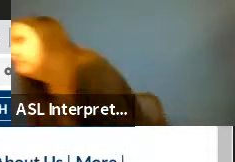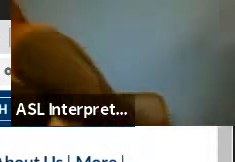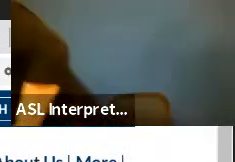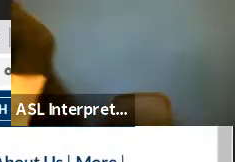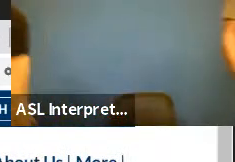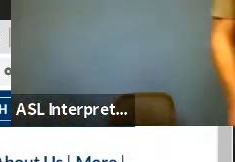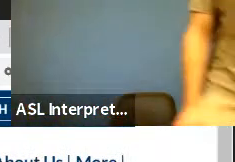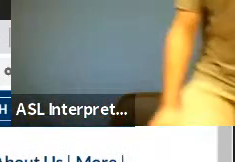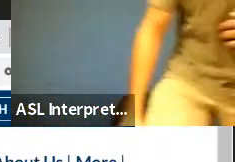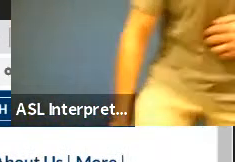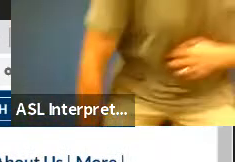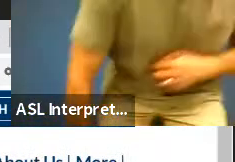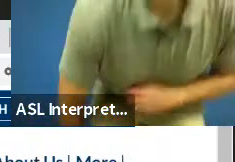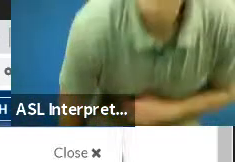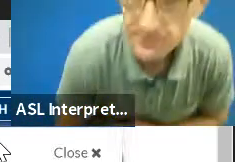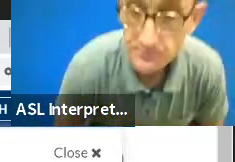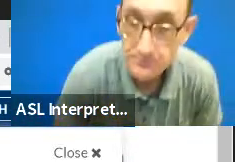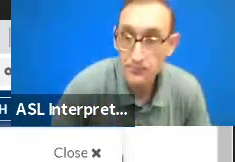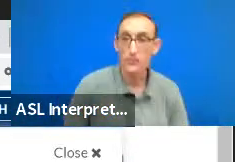What you see here